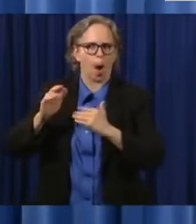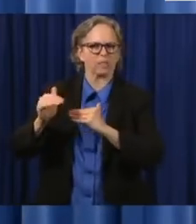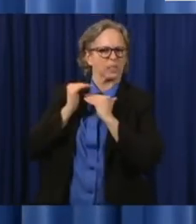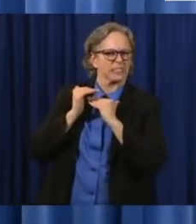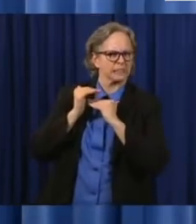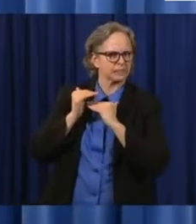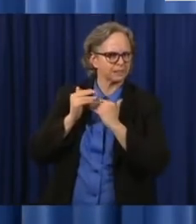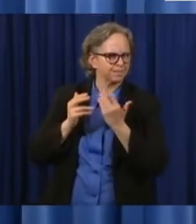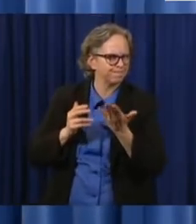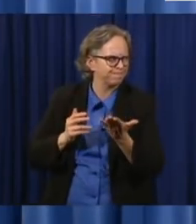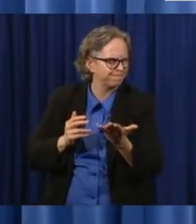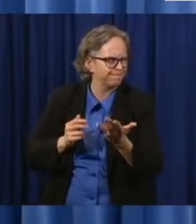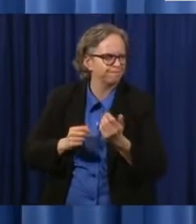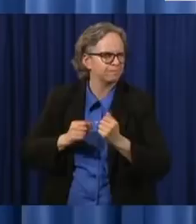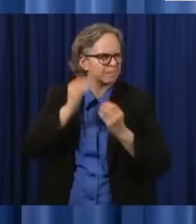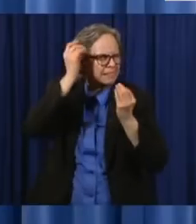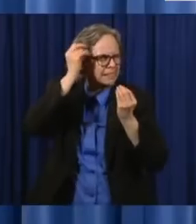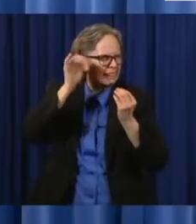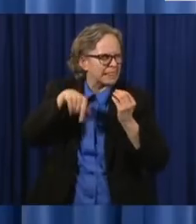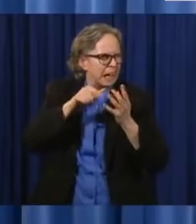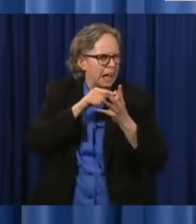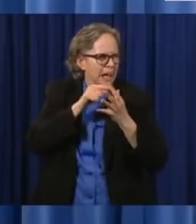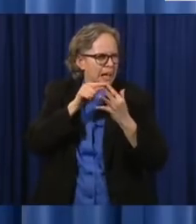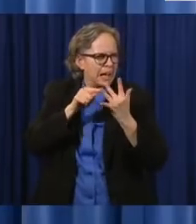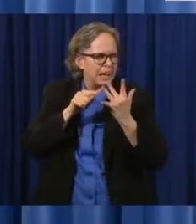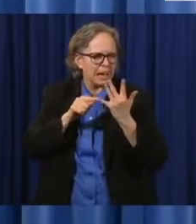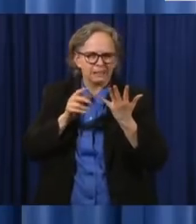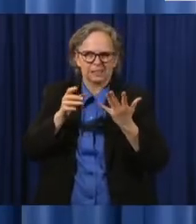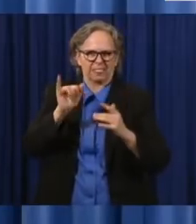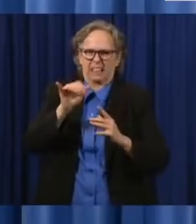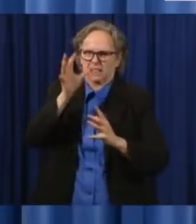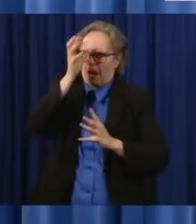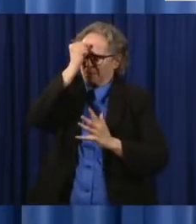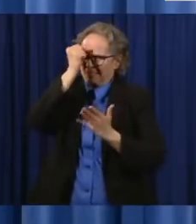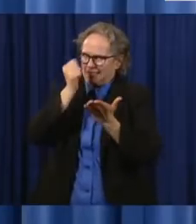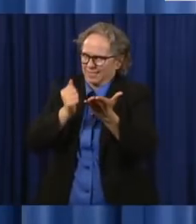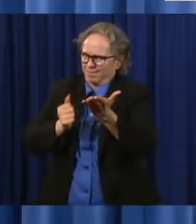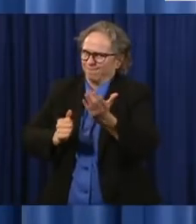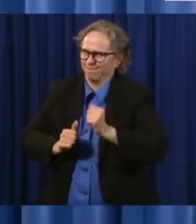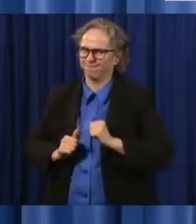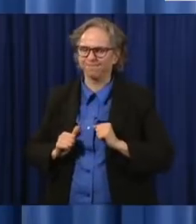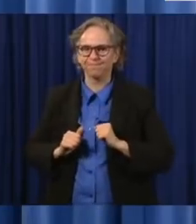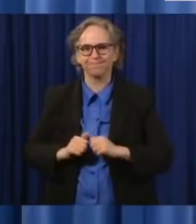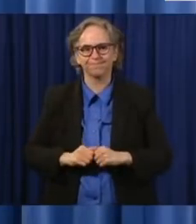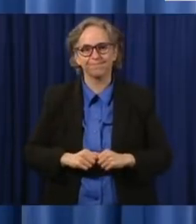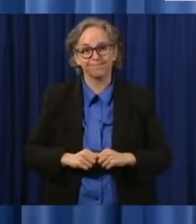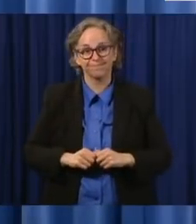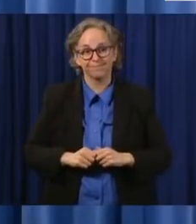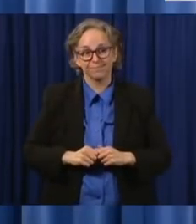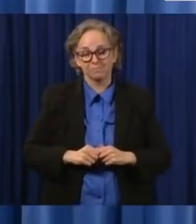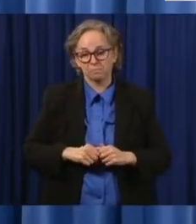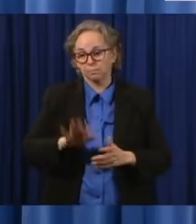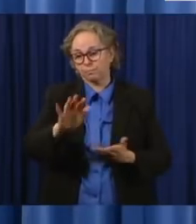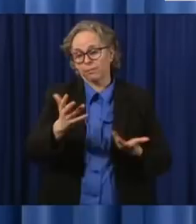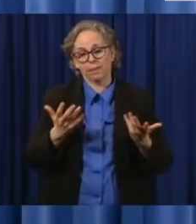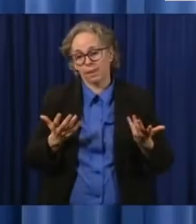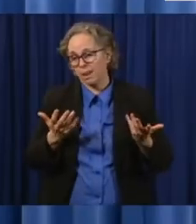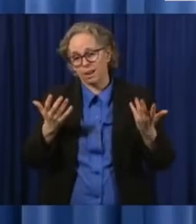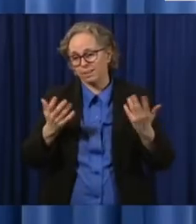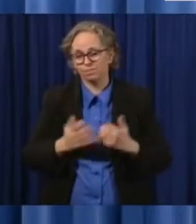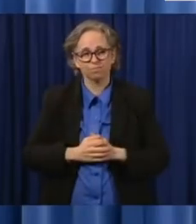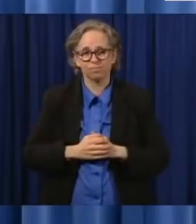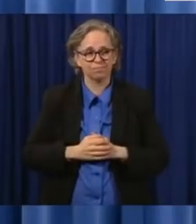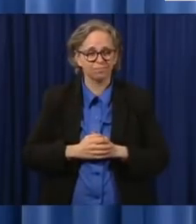If it's just basic common sense. If you have someone in your